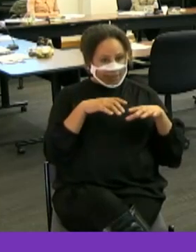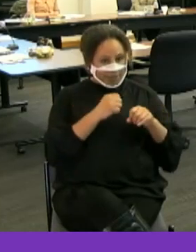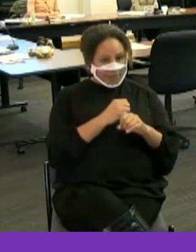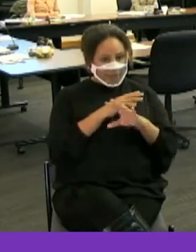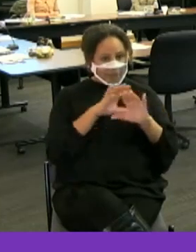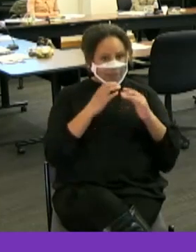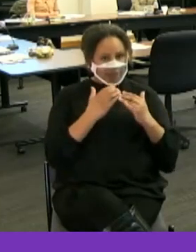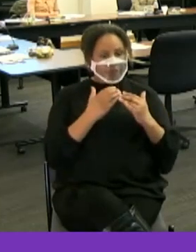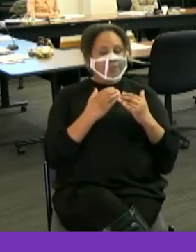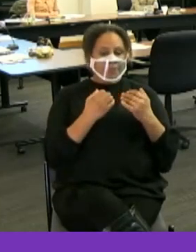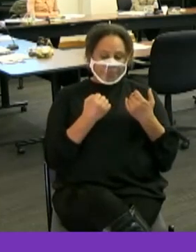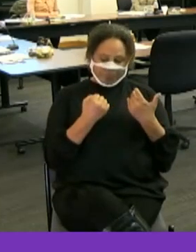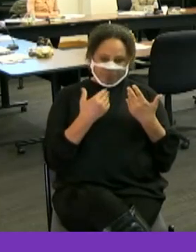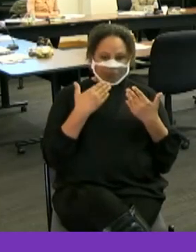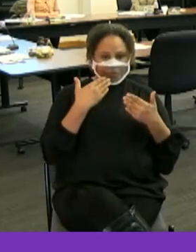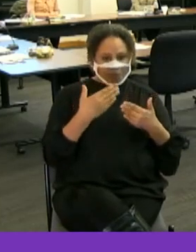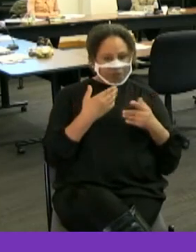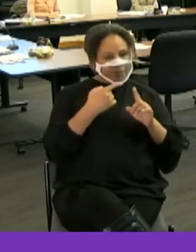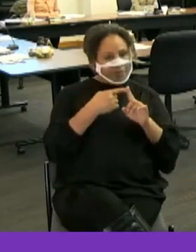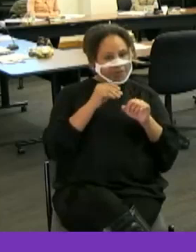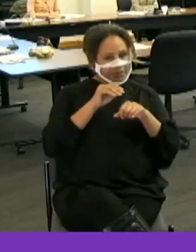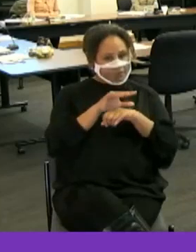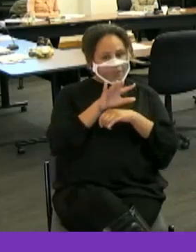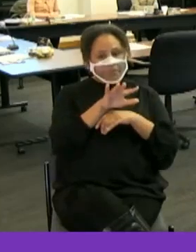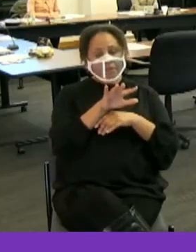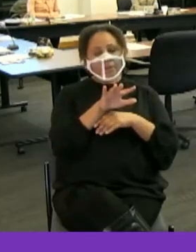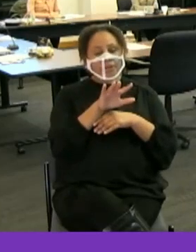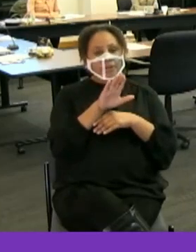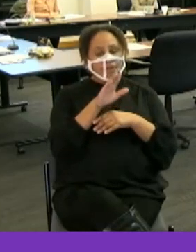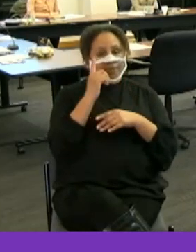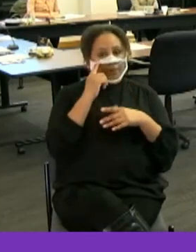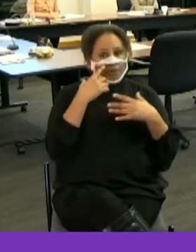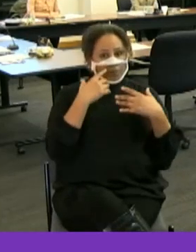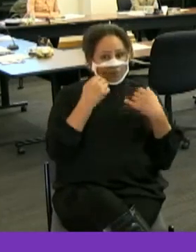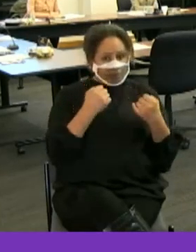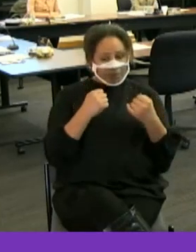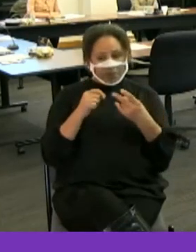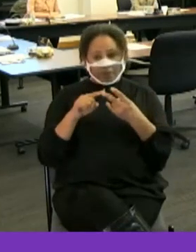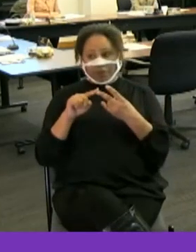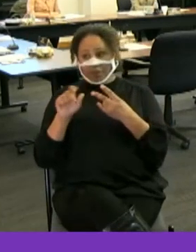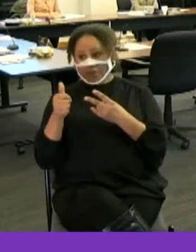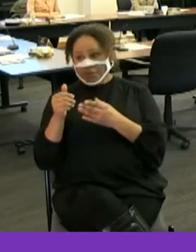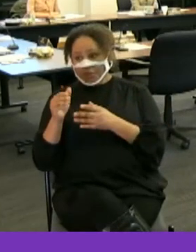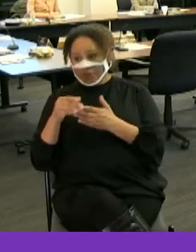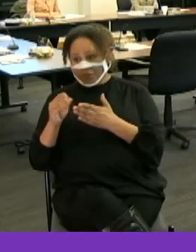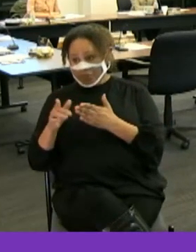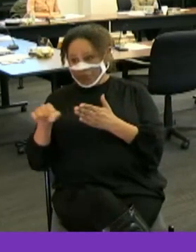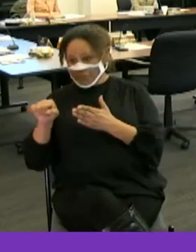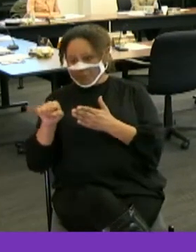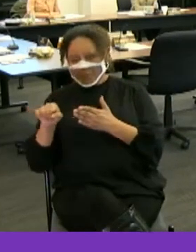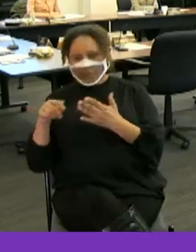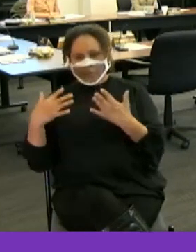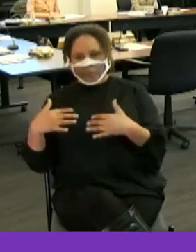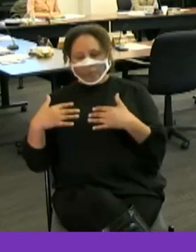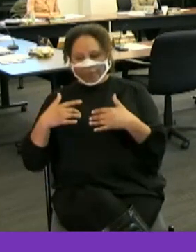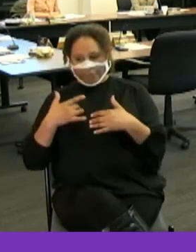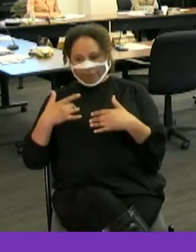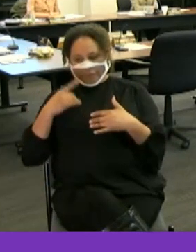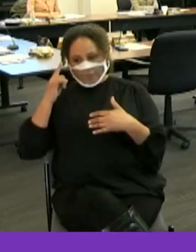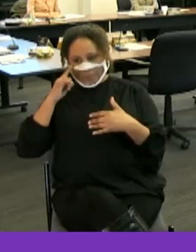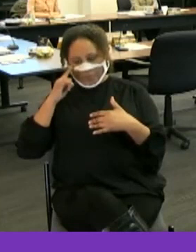campus or travel. Others have said their mental health was kind of drained because they haven't left the house. So a lot of people were saying